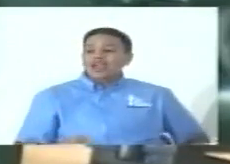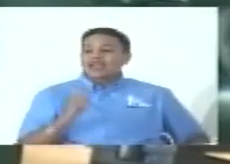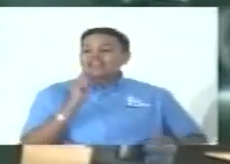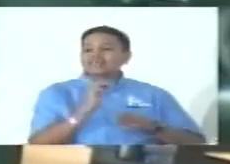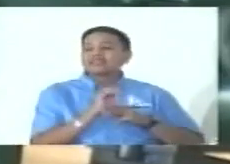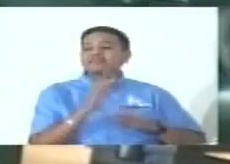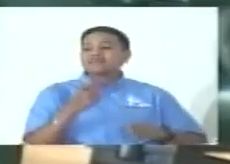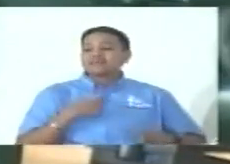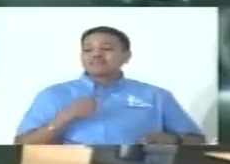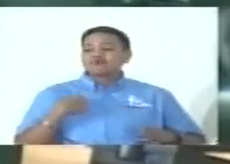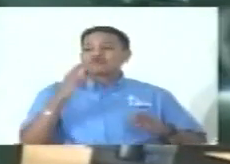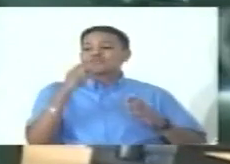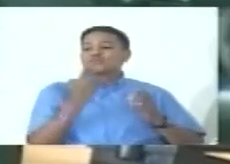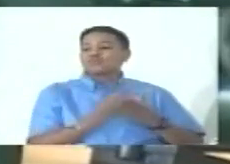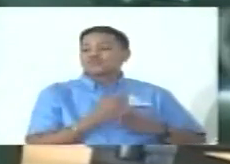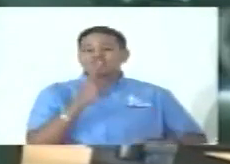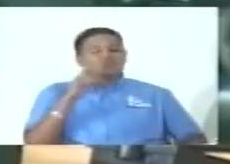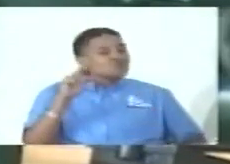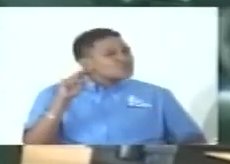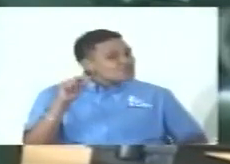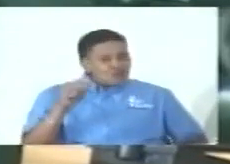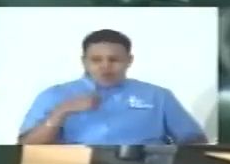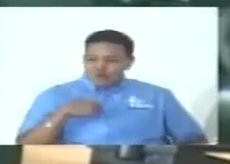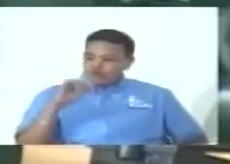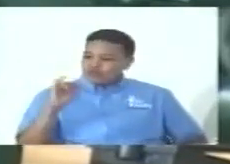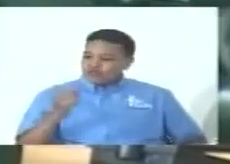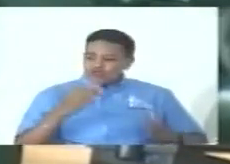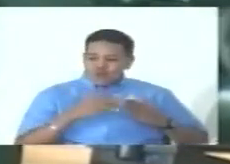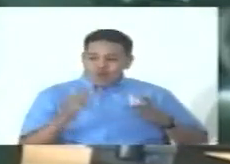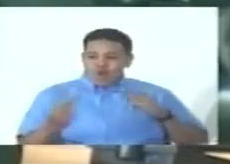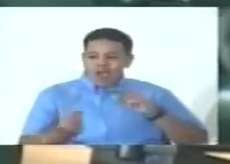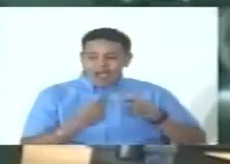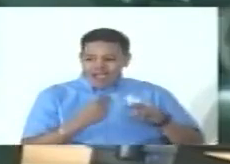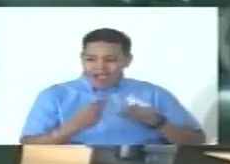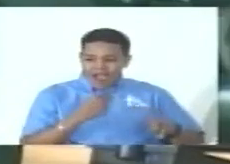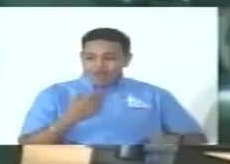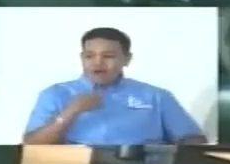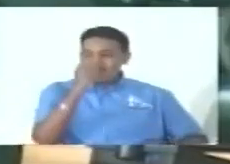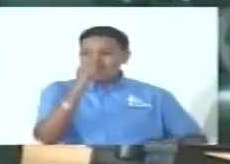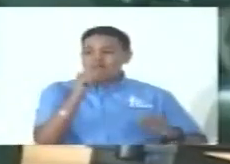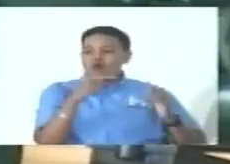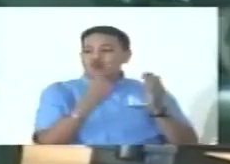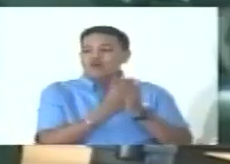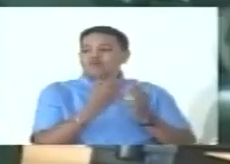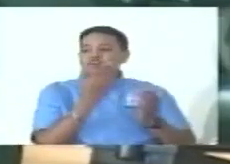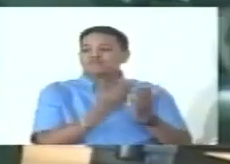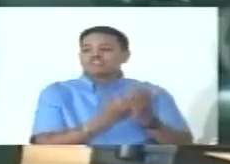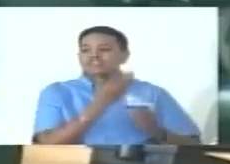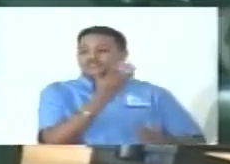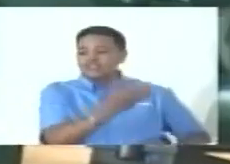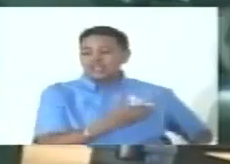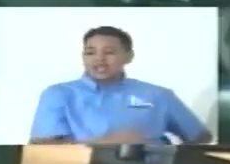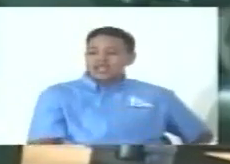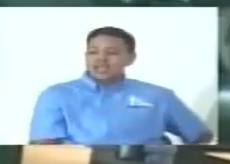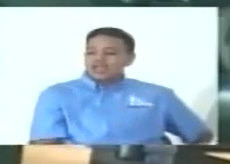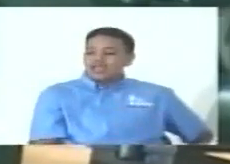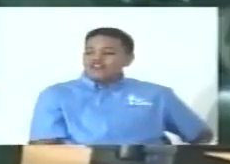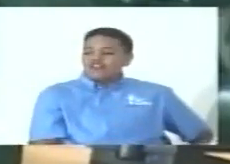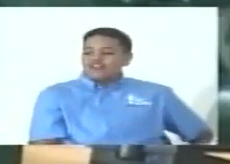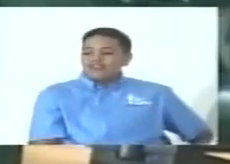about 2 hours. She said, no, man, we just opened up highway. You have 1 hour to get here. And so